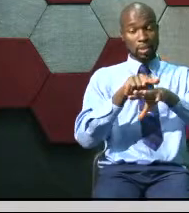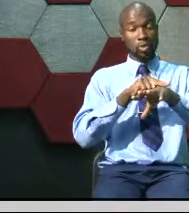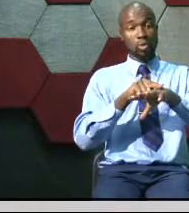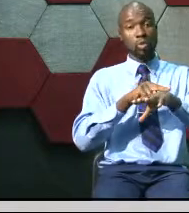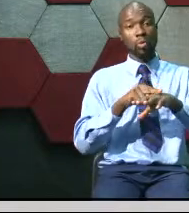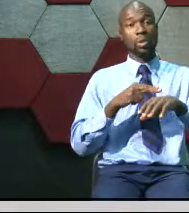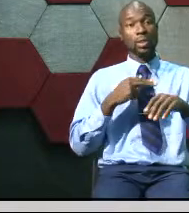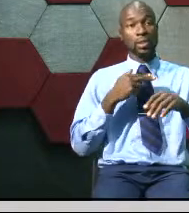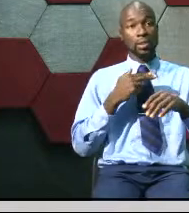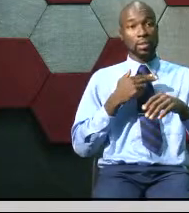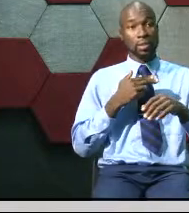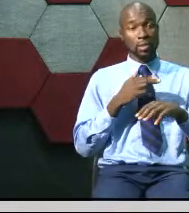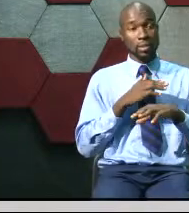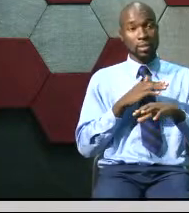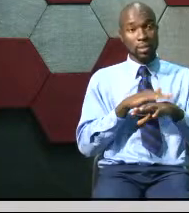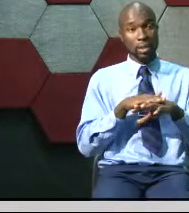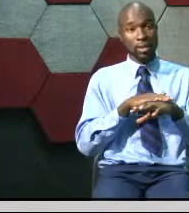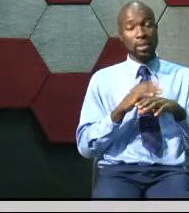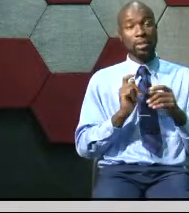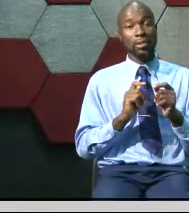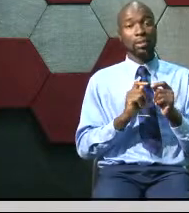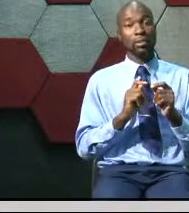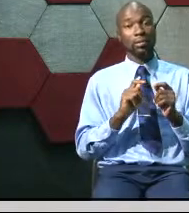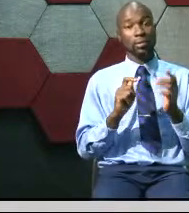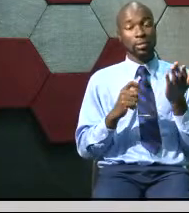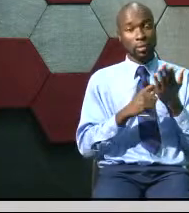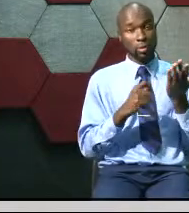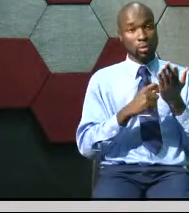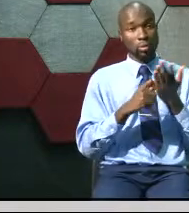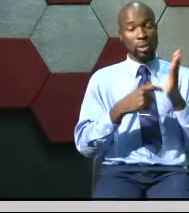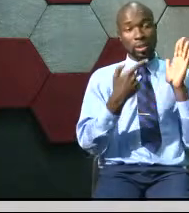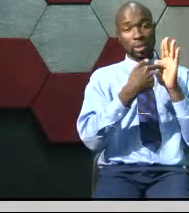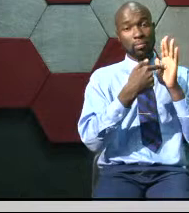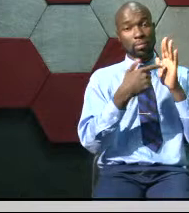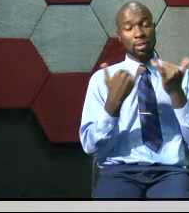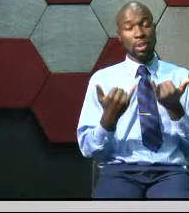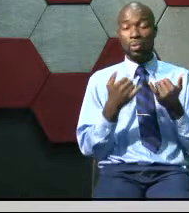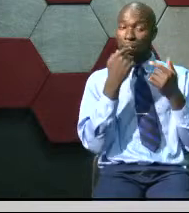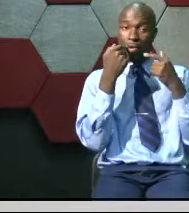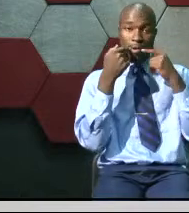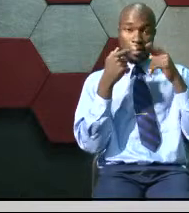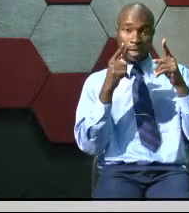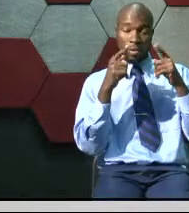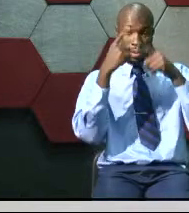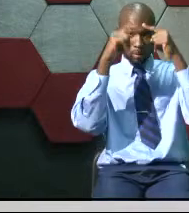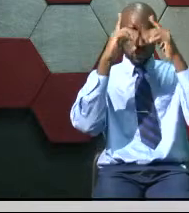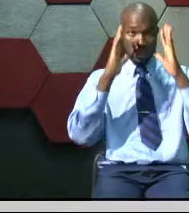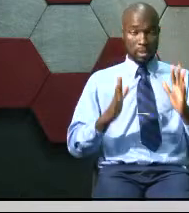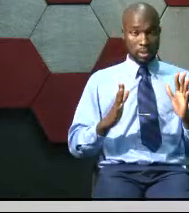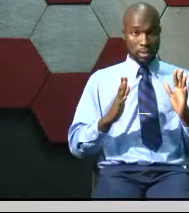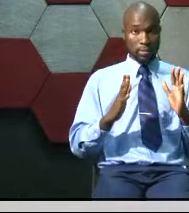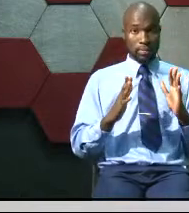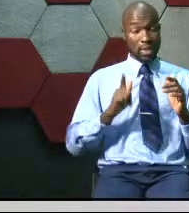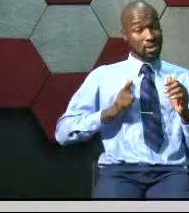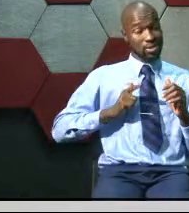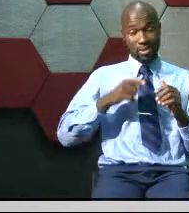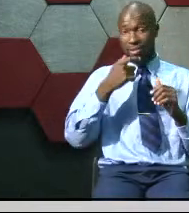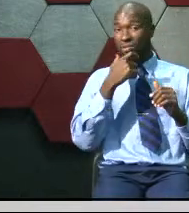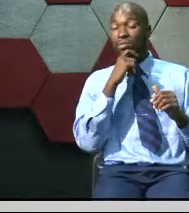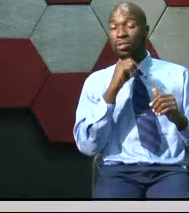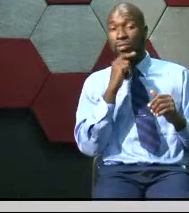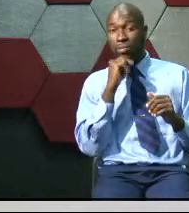Exhibition. And without further ado, we go to the winners. Ladies and